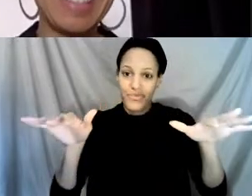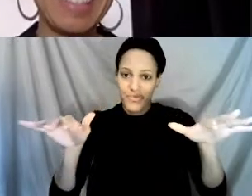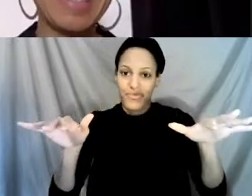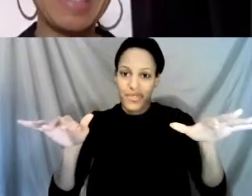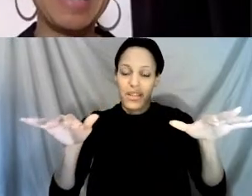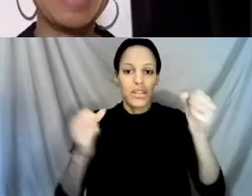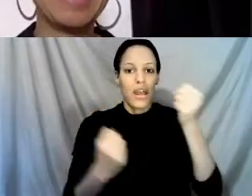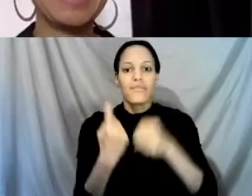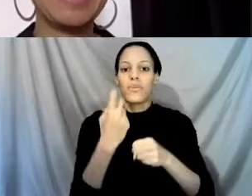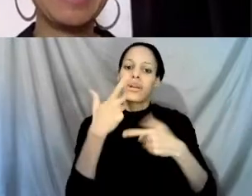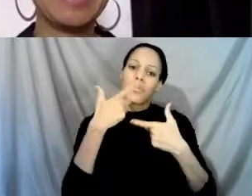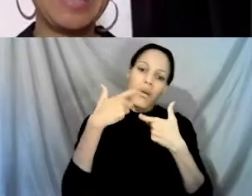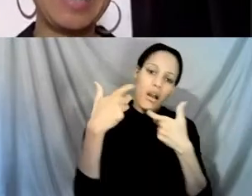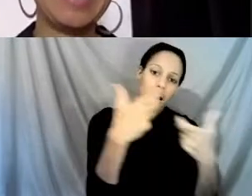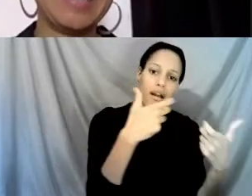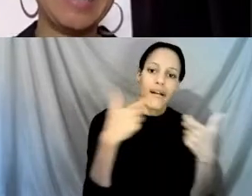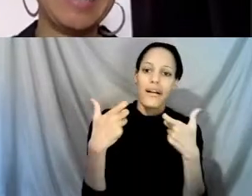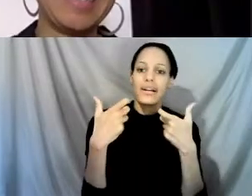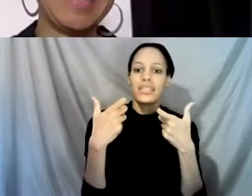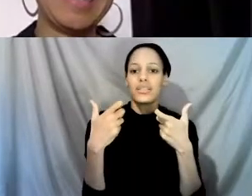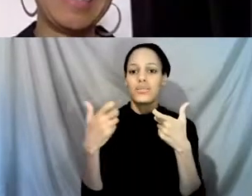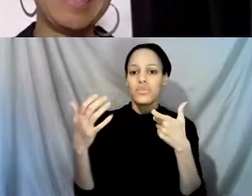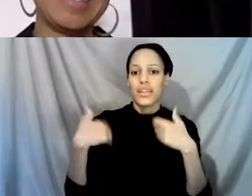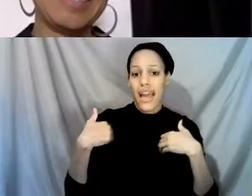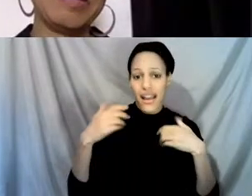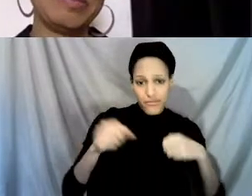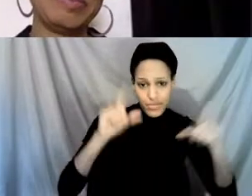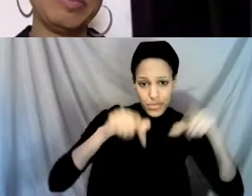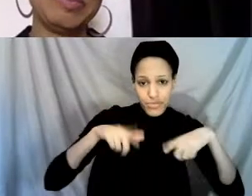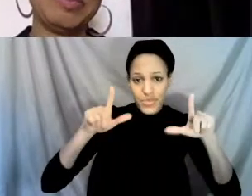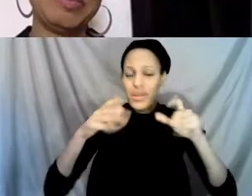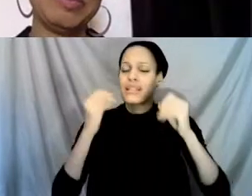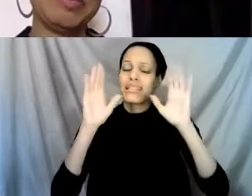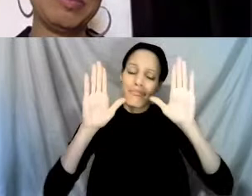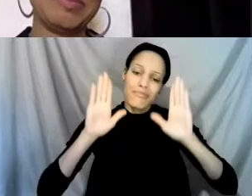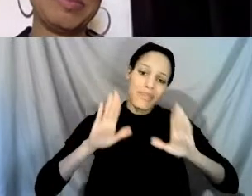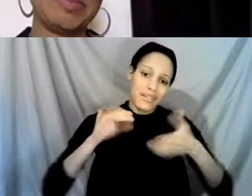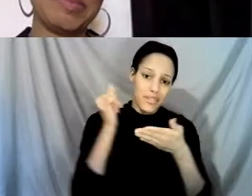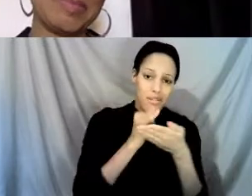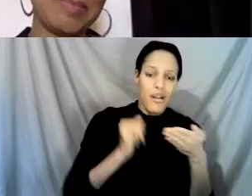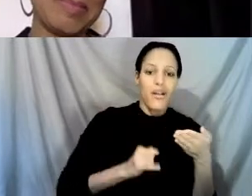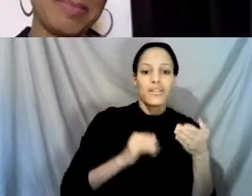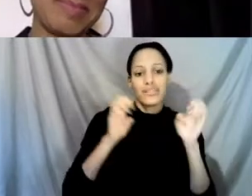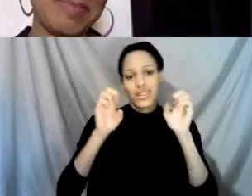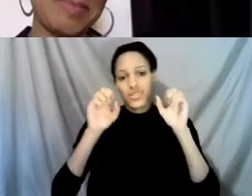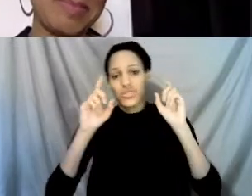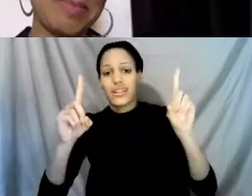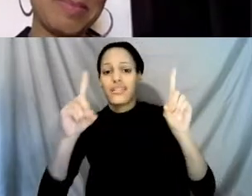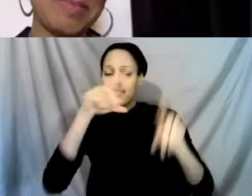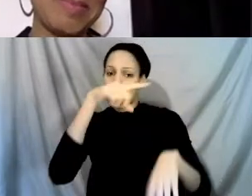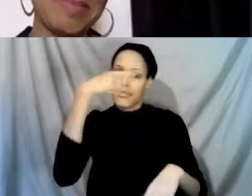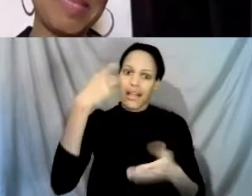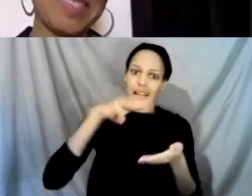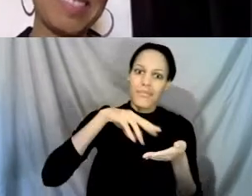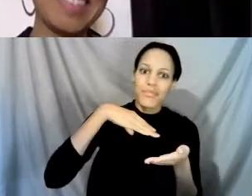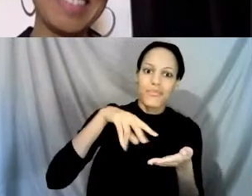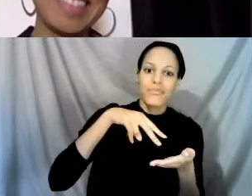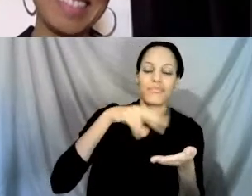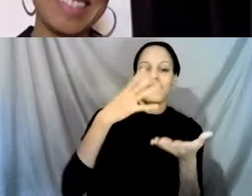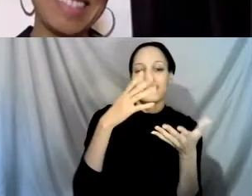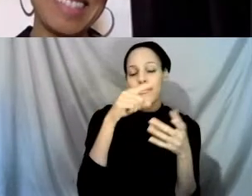these wonderful artists and educators and Black people in dance